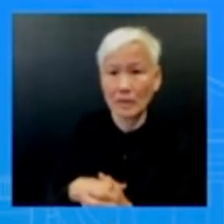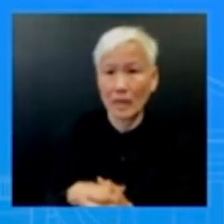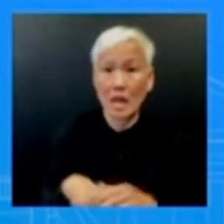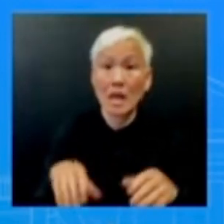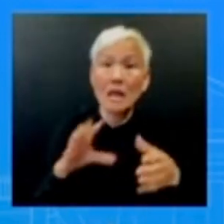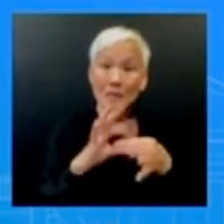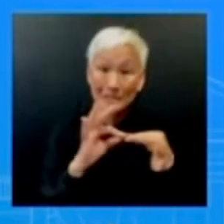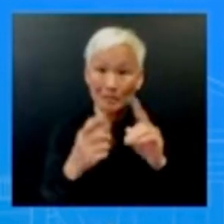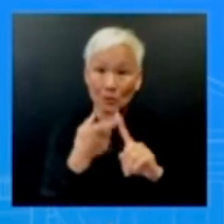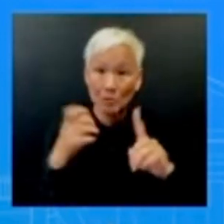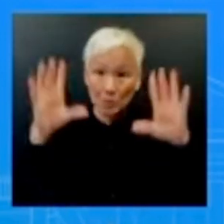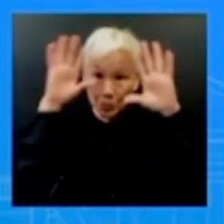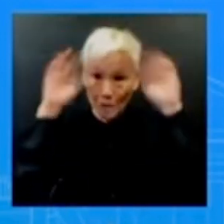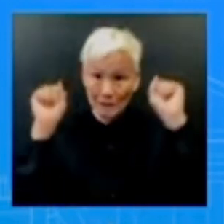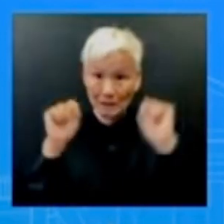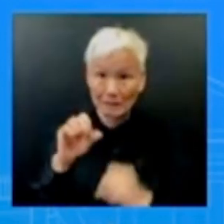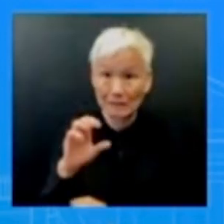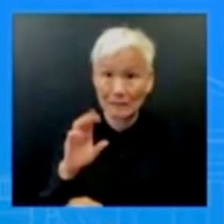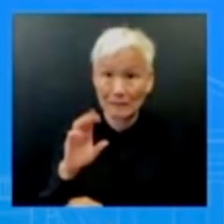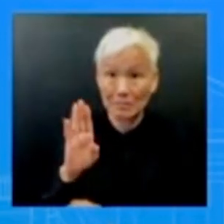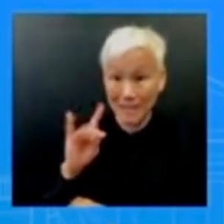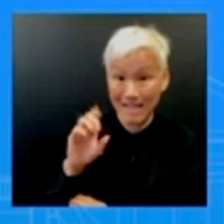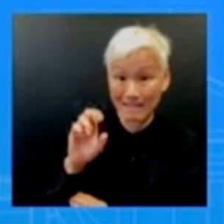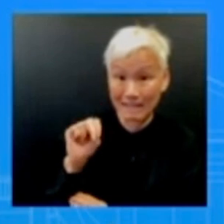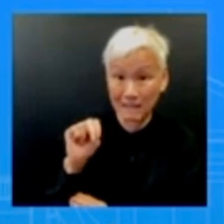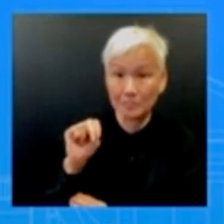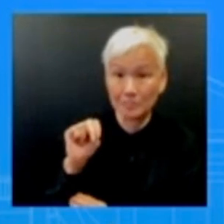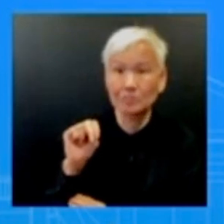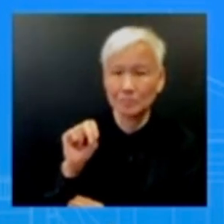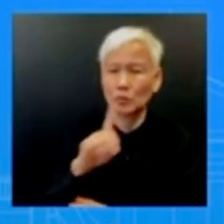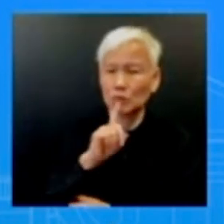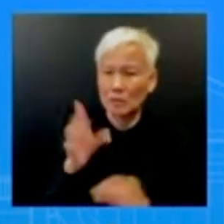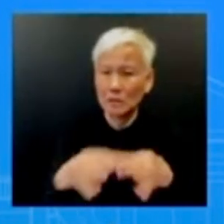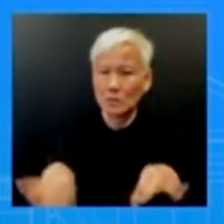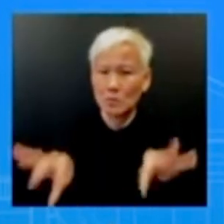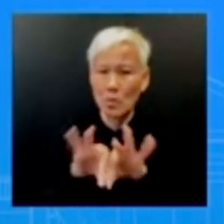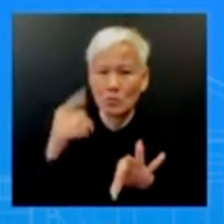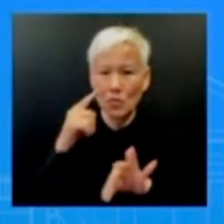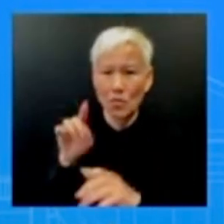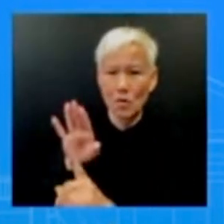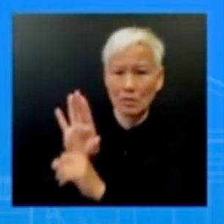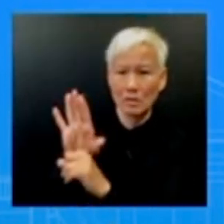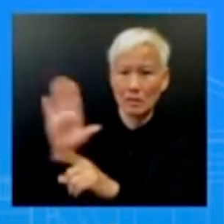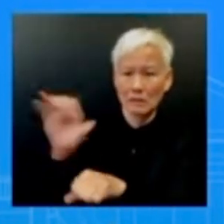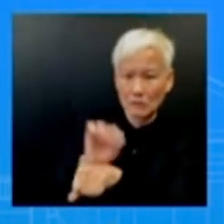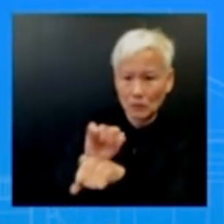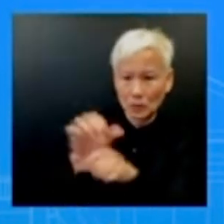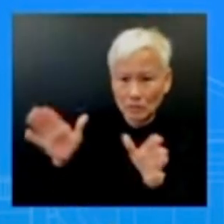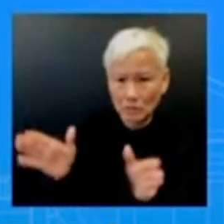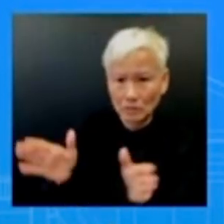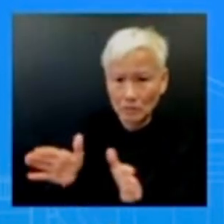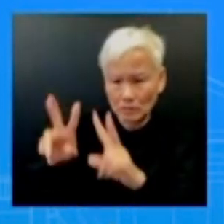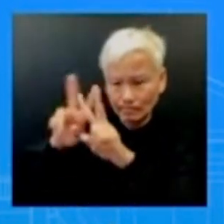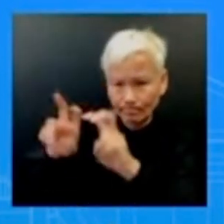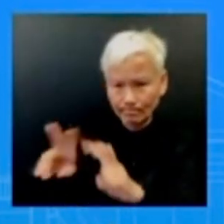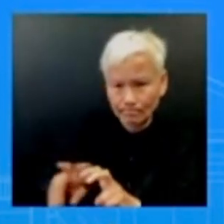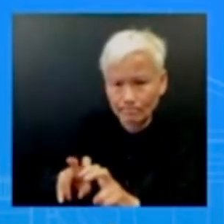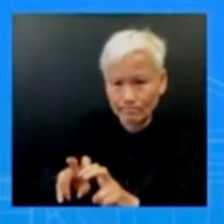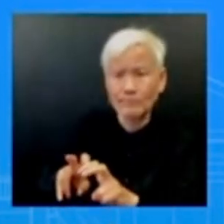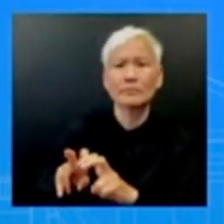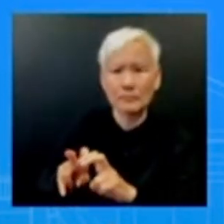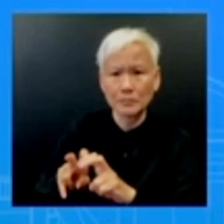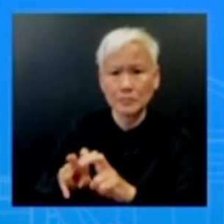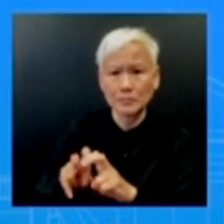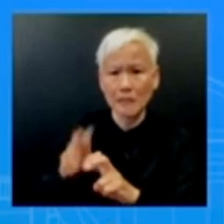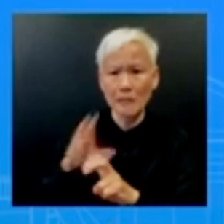Prime Minister yesterday was it's important for those efforts to be fully explored and for compromises to be made, because the beauty of democracy is in